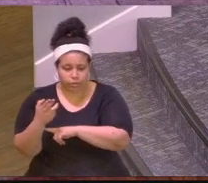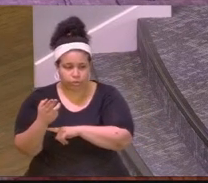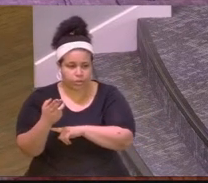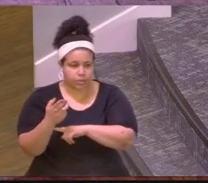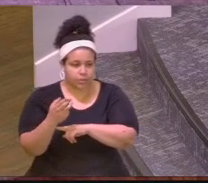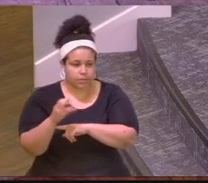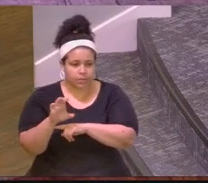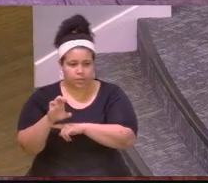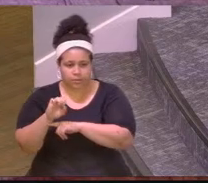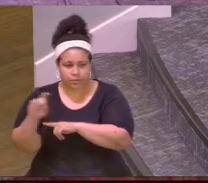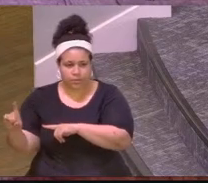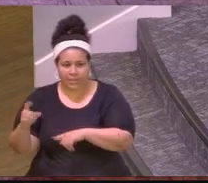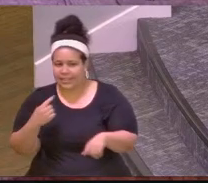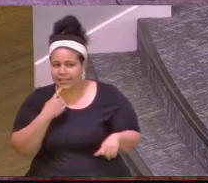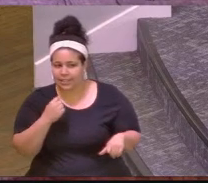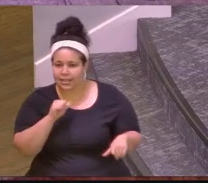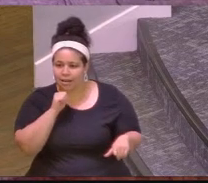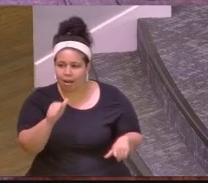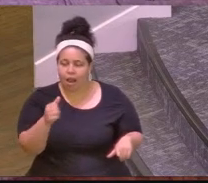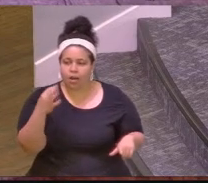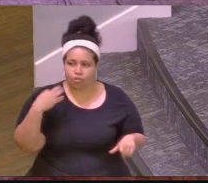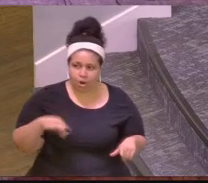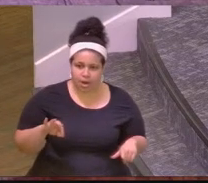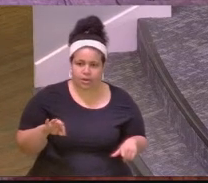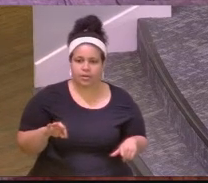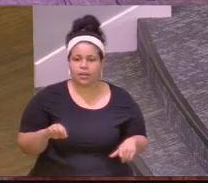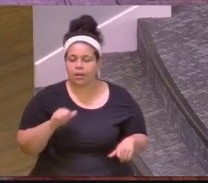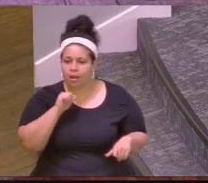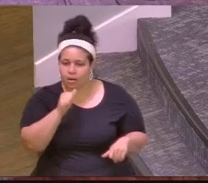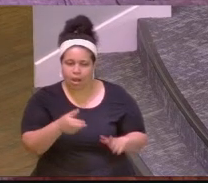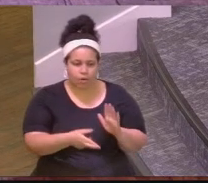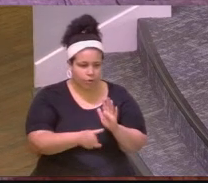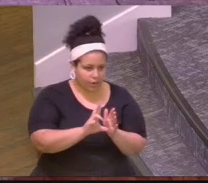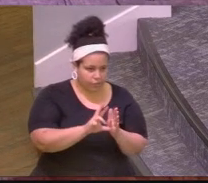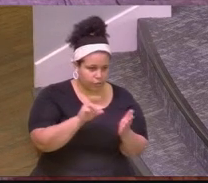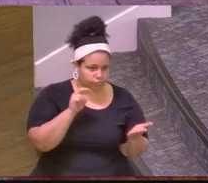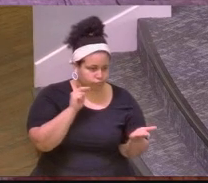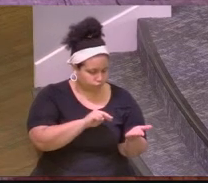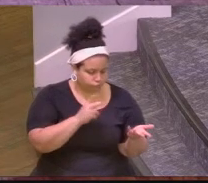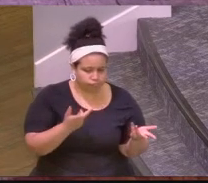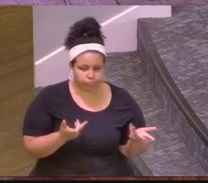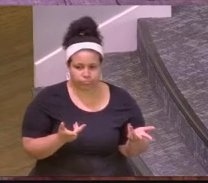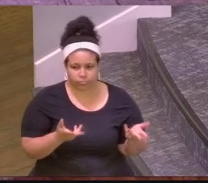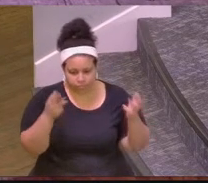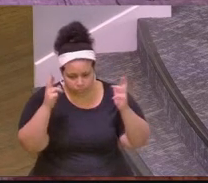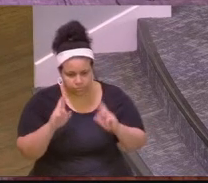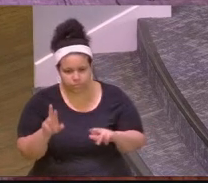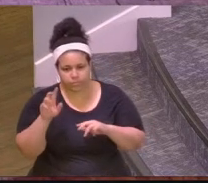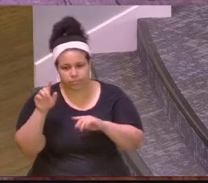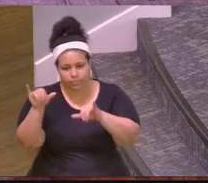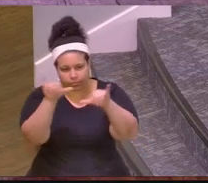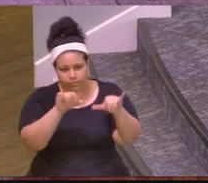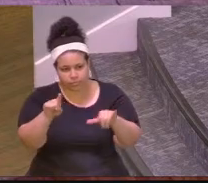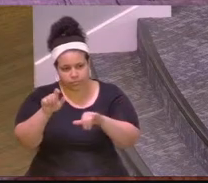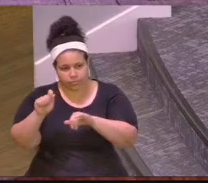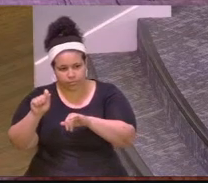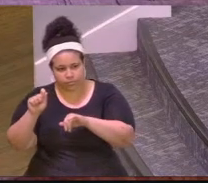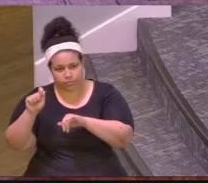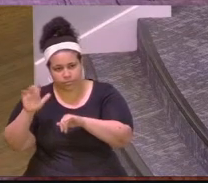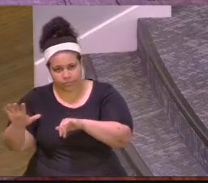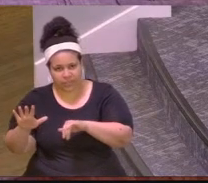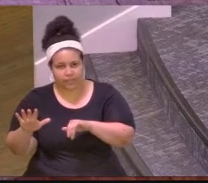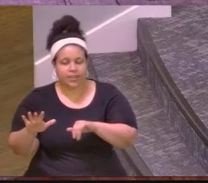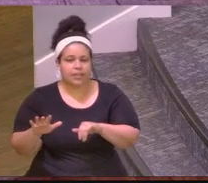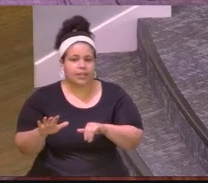at accredited under review. So with respect to Leadership Standard 1.5, the status is still